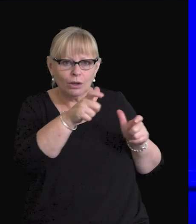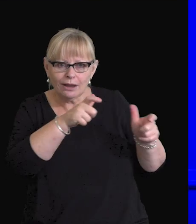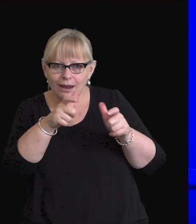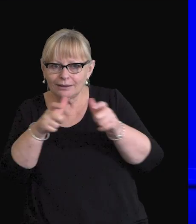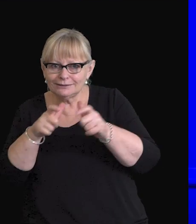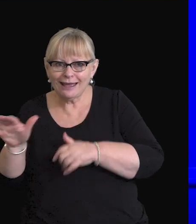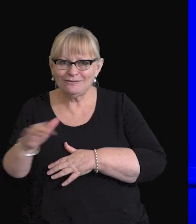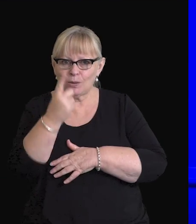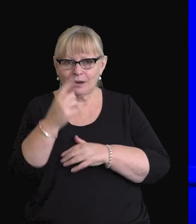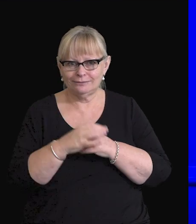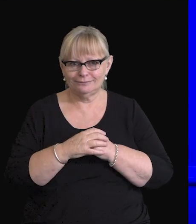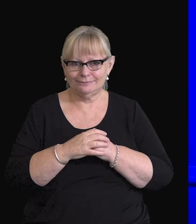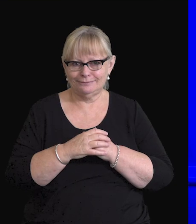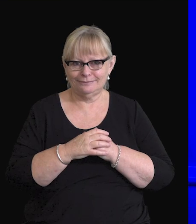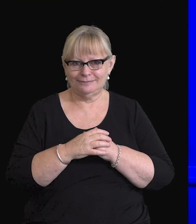coordination.